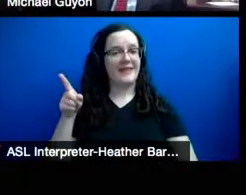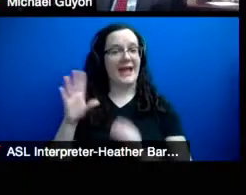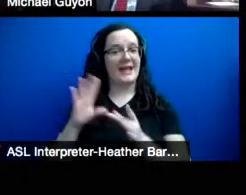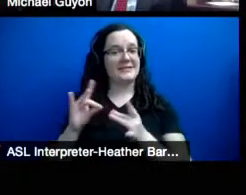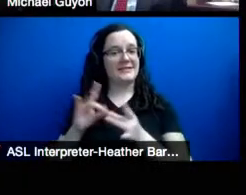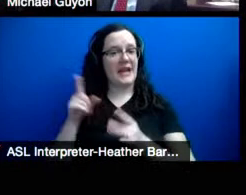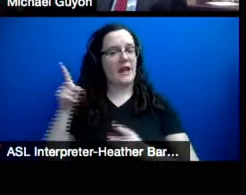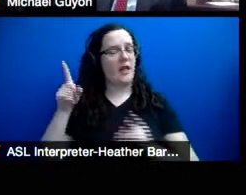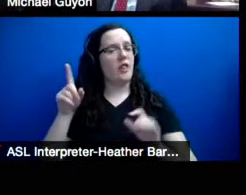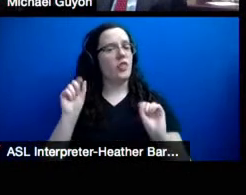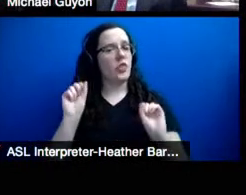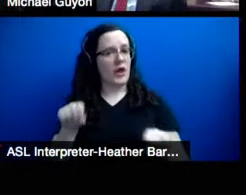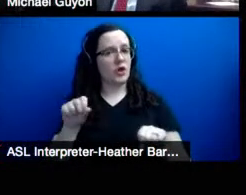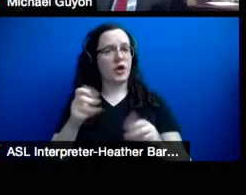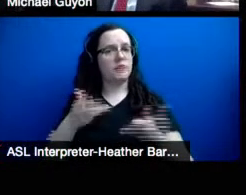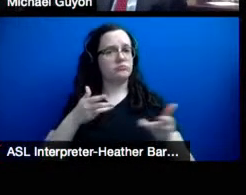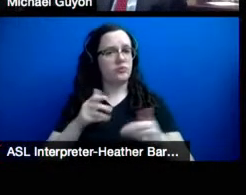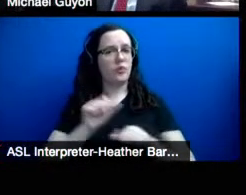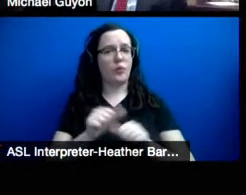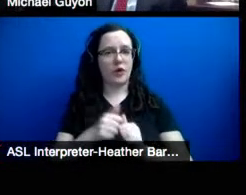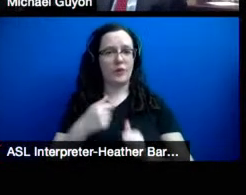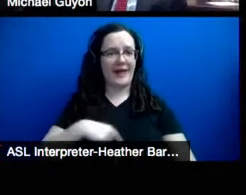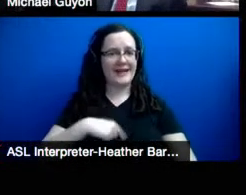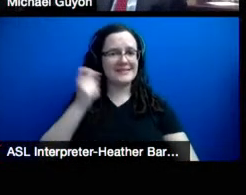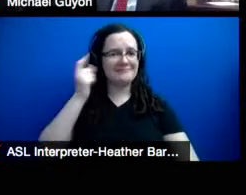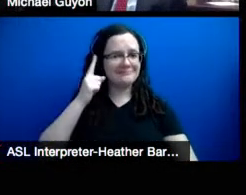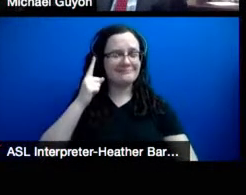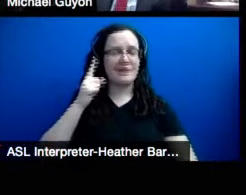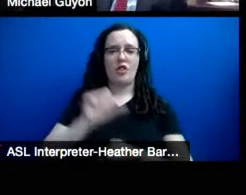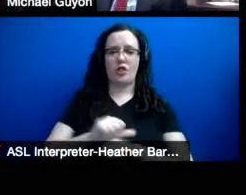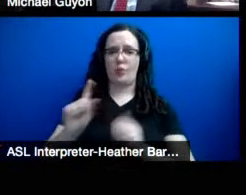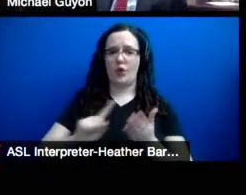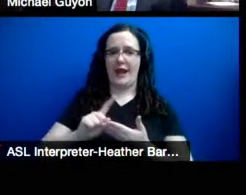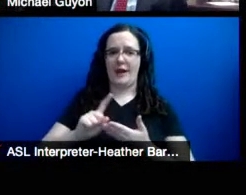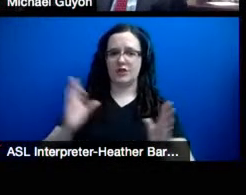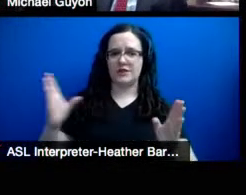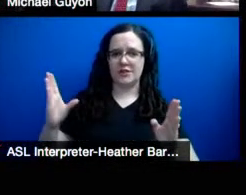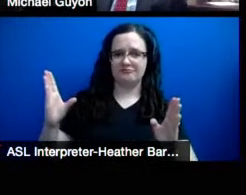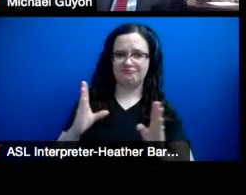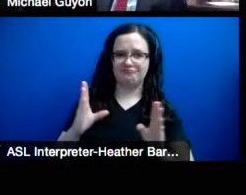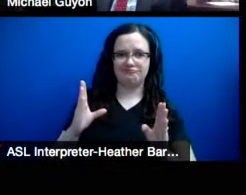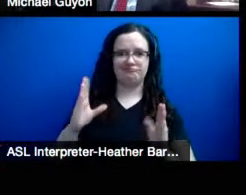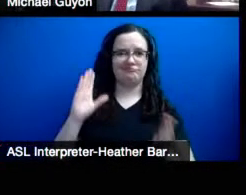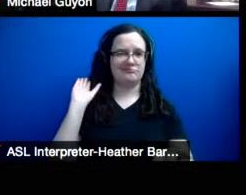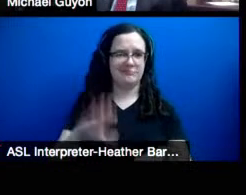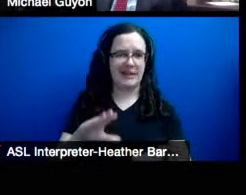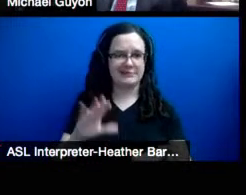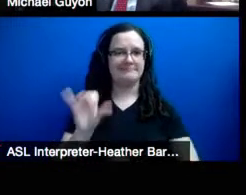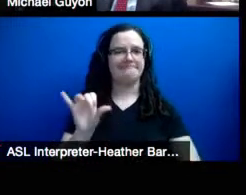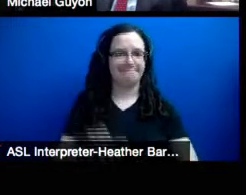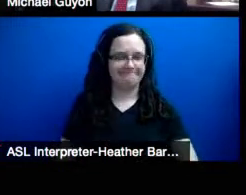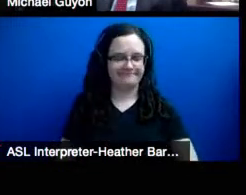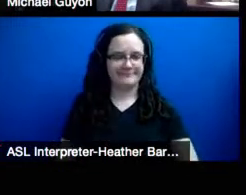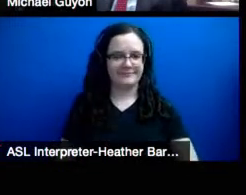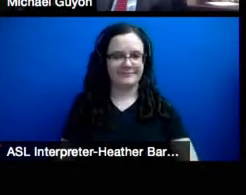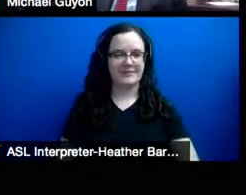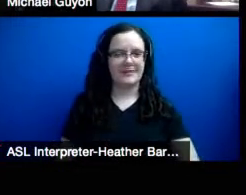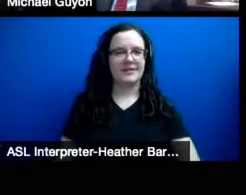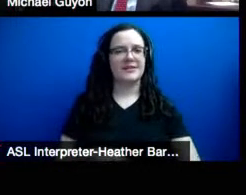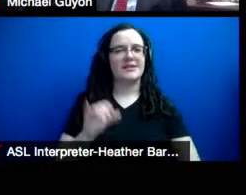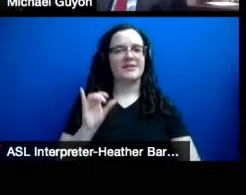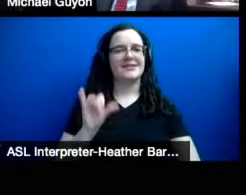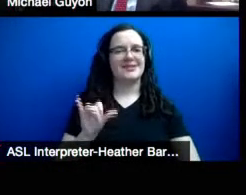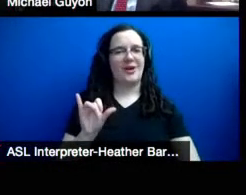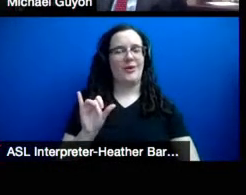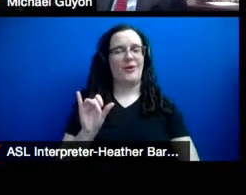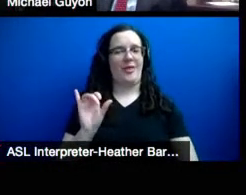us. It would just be, you know, significantly reduced work hours. And so that was just on the back burner in case